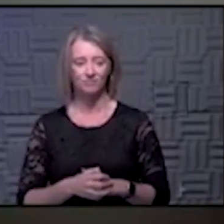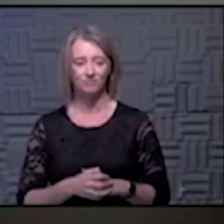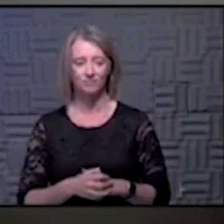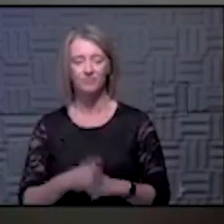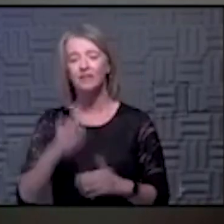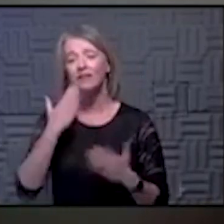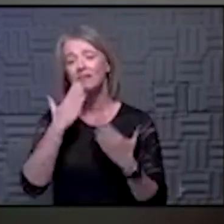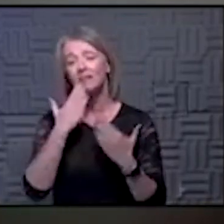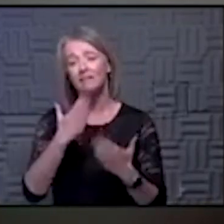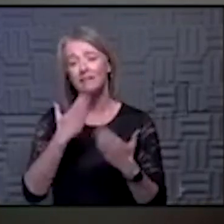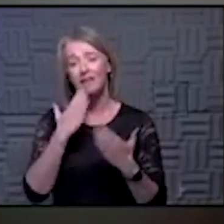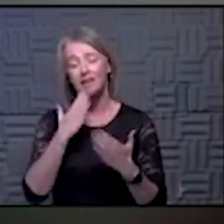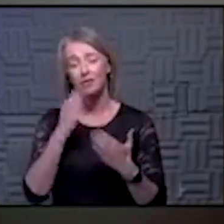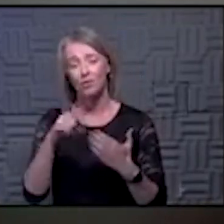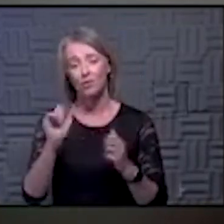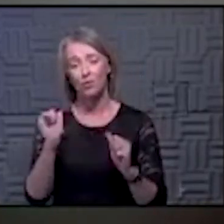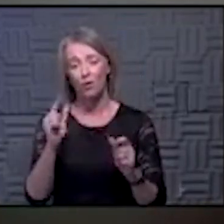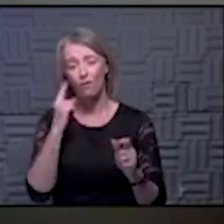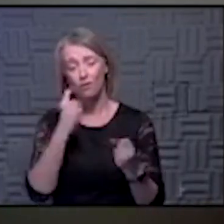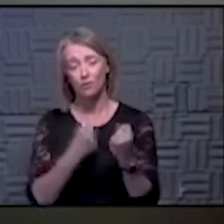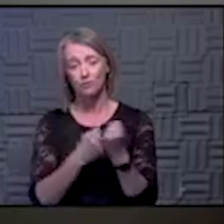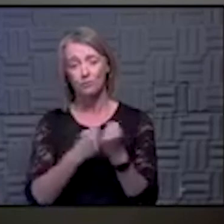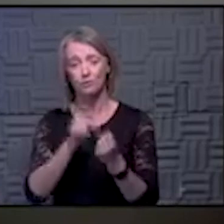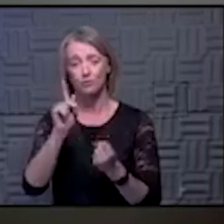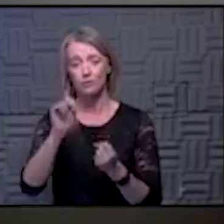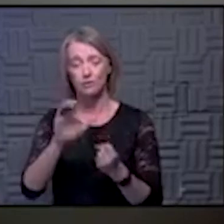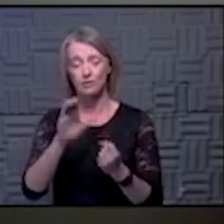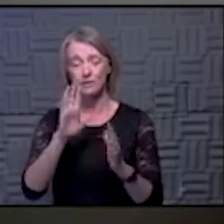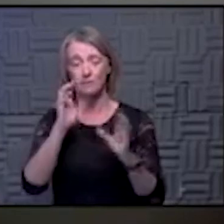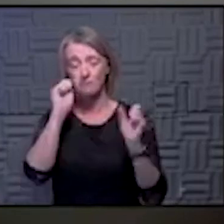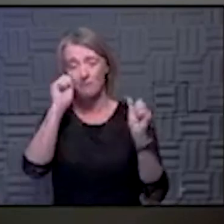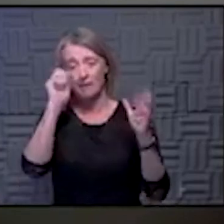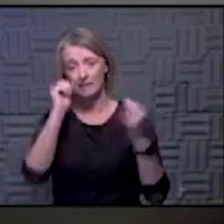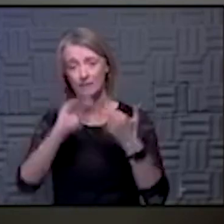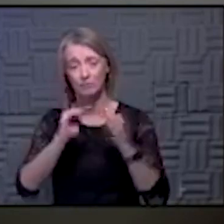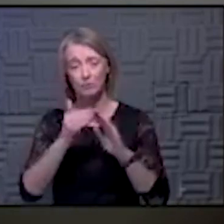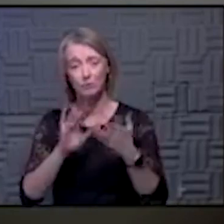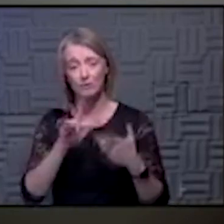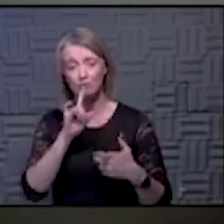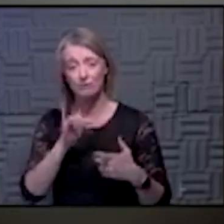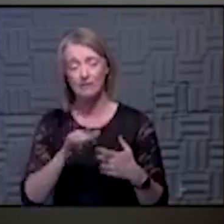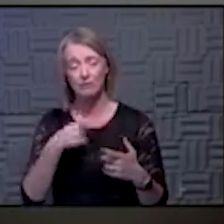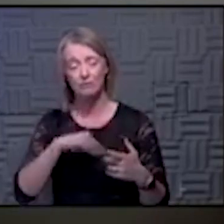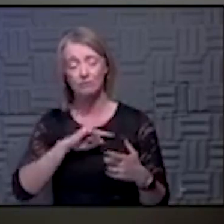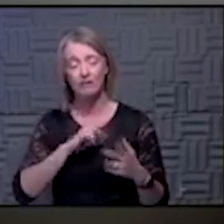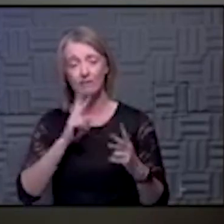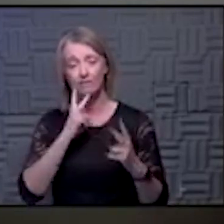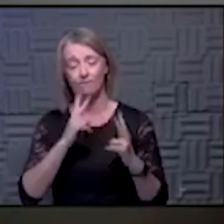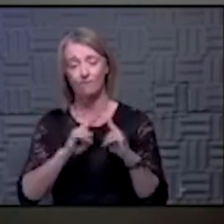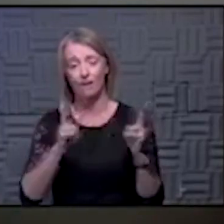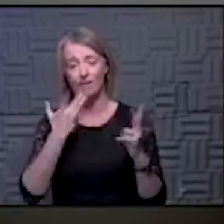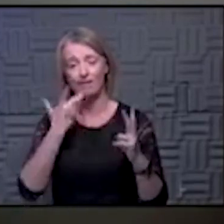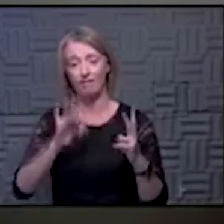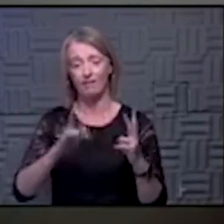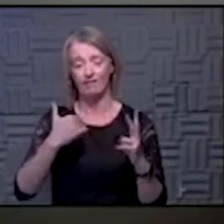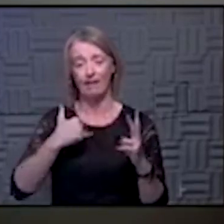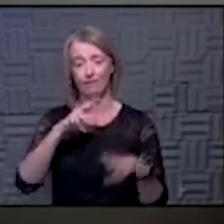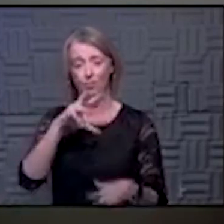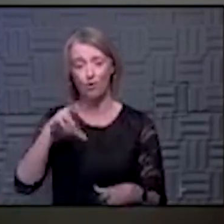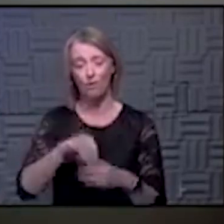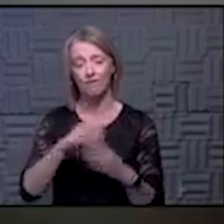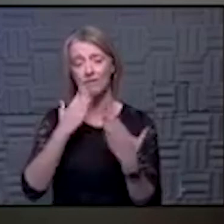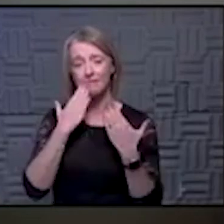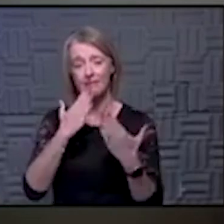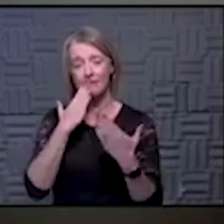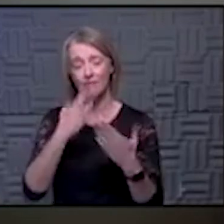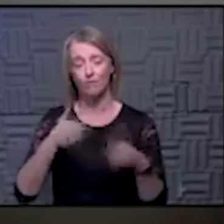thank everyone for their support. As I said, Kansas City is an amazing community. We're very, very lucky to have you all, and thank you